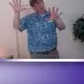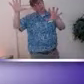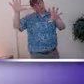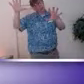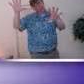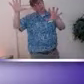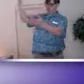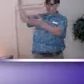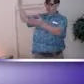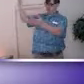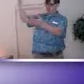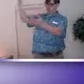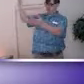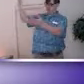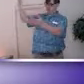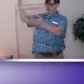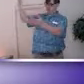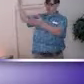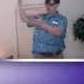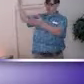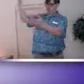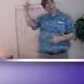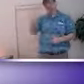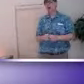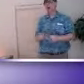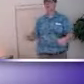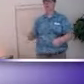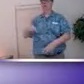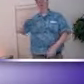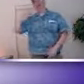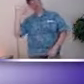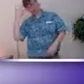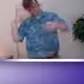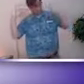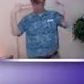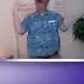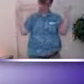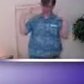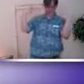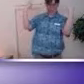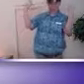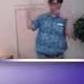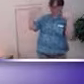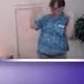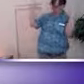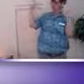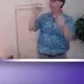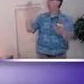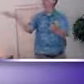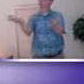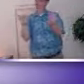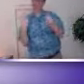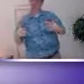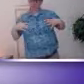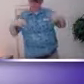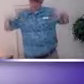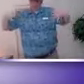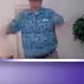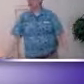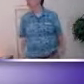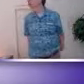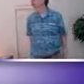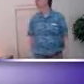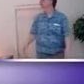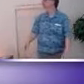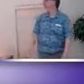Illusions bring doubt. Doubt brings confusion. And confusion brings fear. Thus,